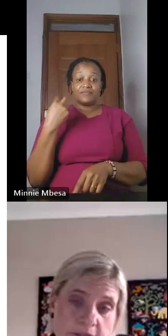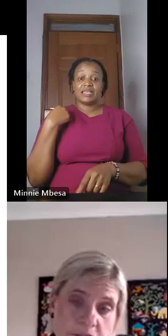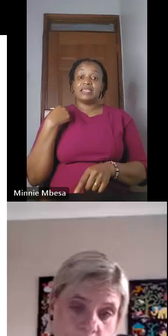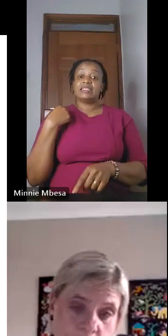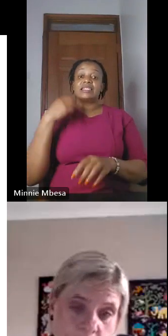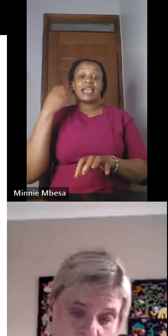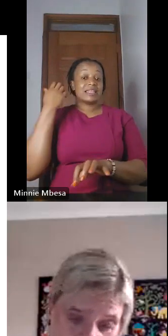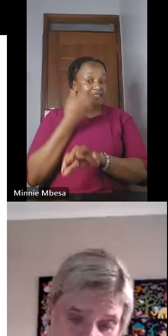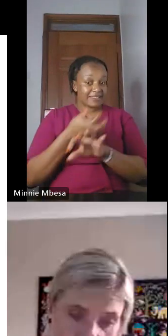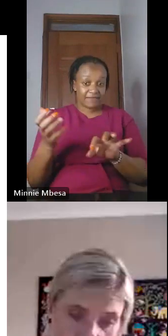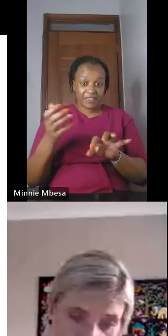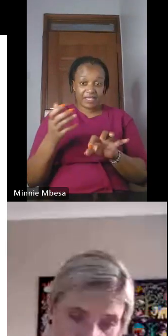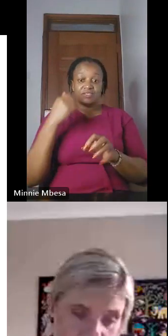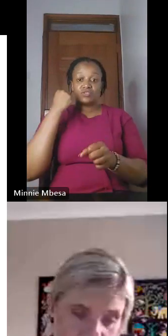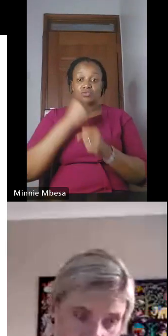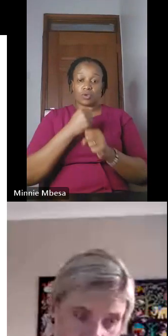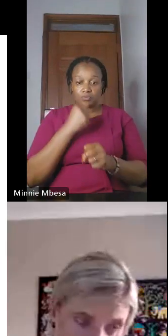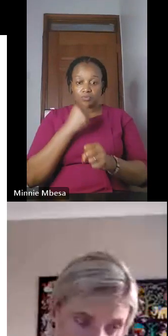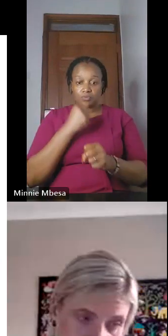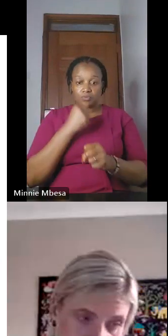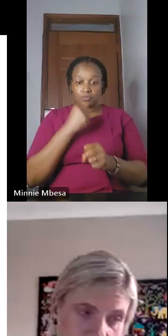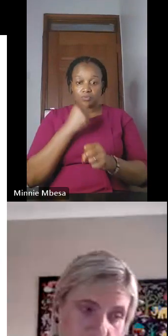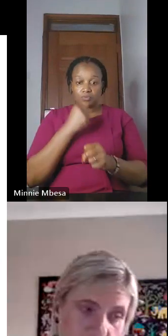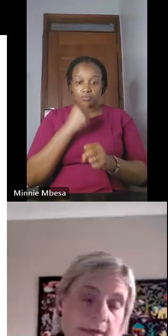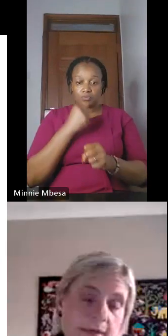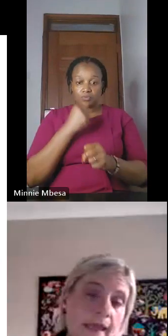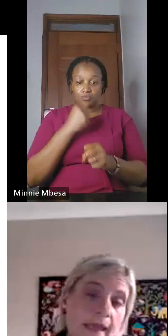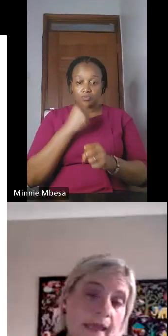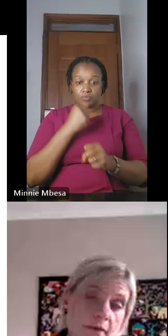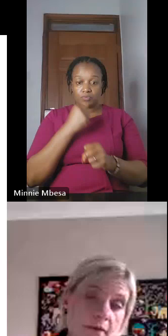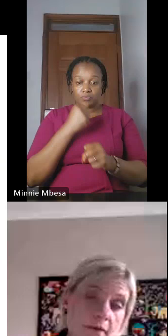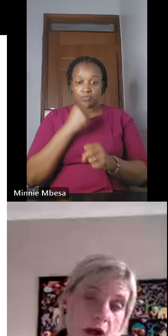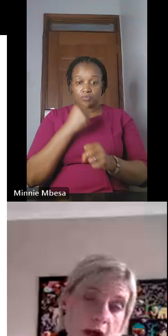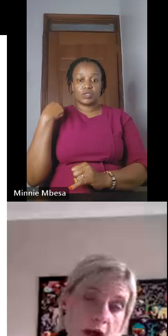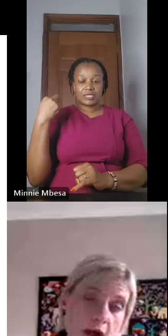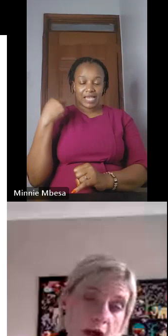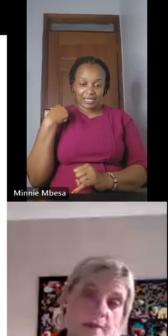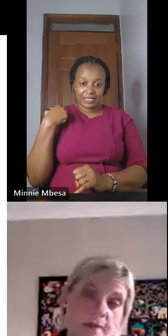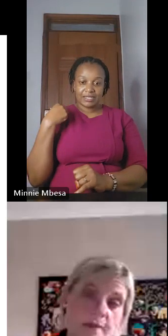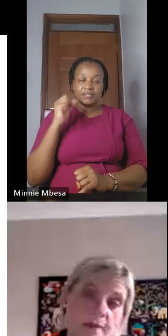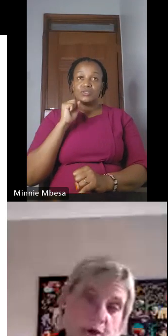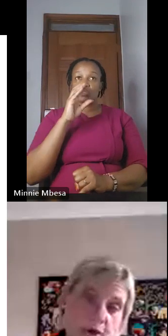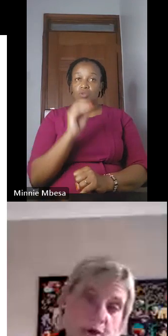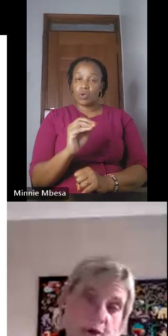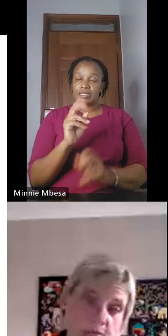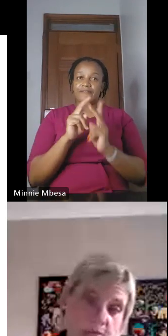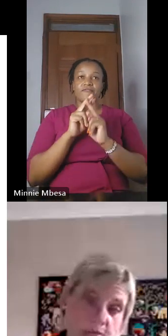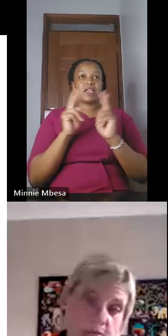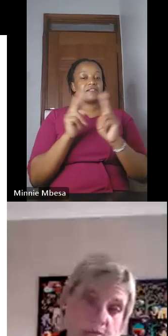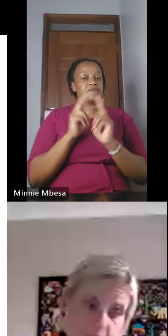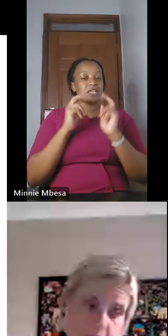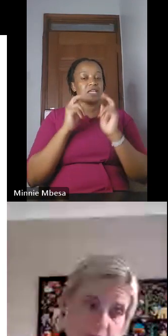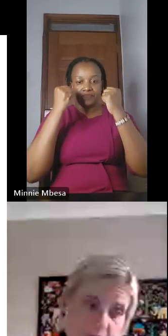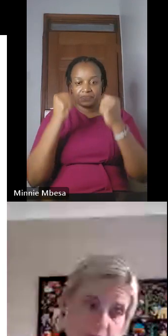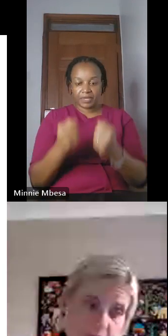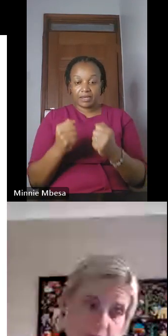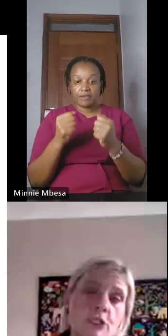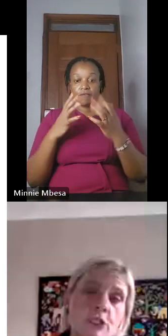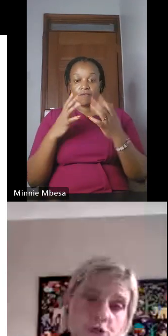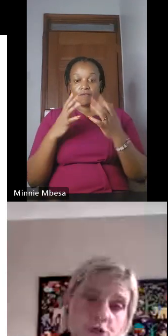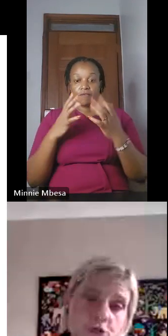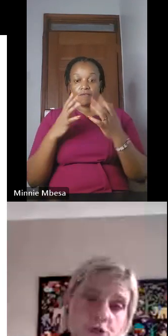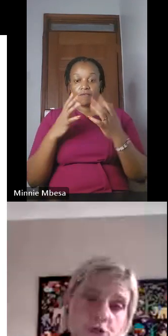an individual consultant or a private consultant. And so it's very hard for people in those circumstances that I've